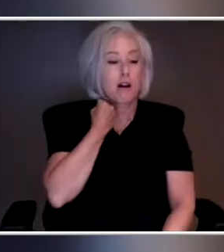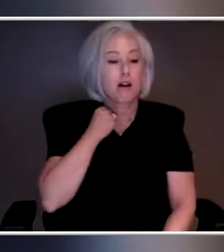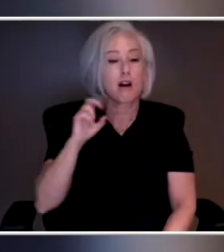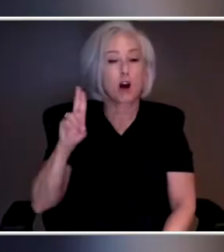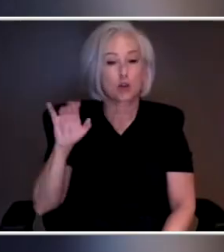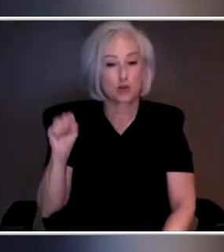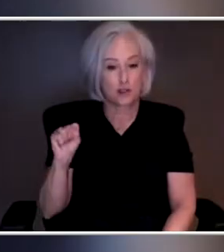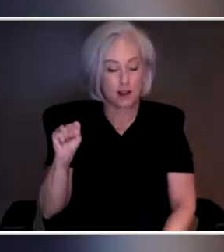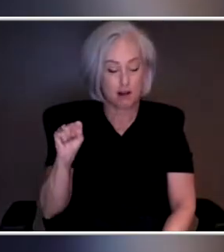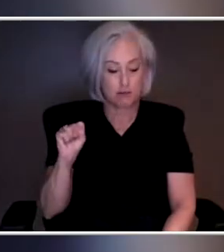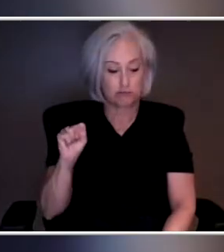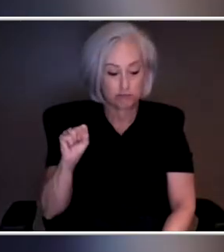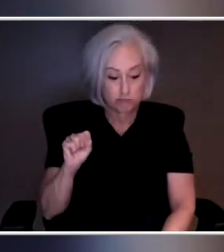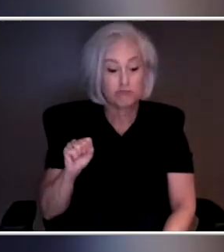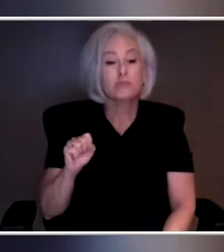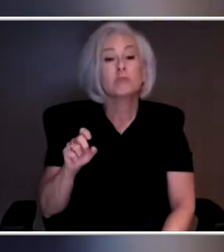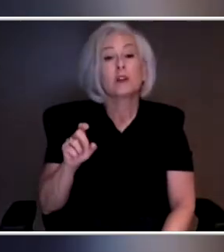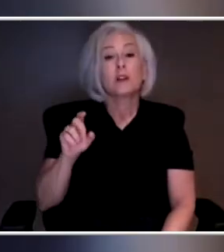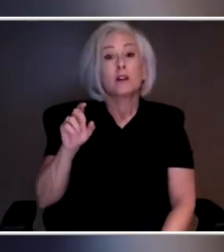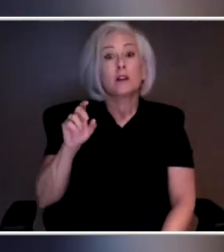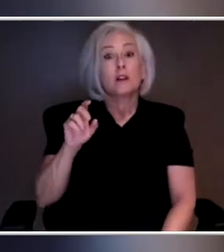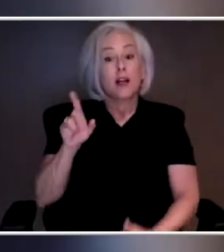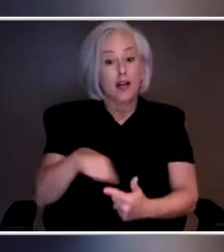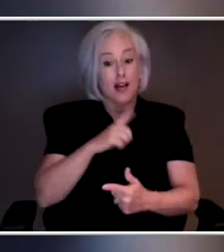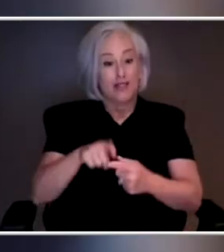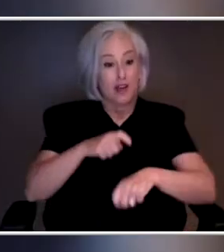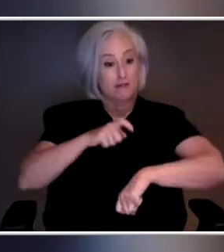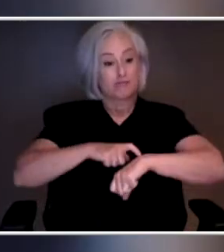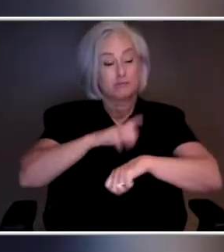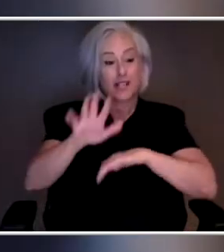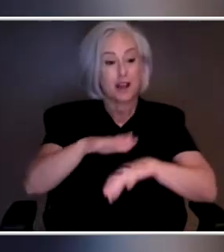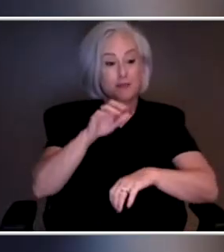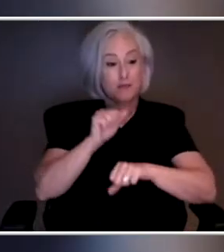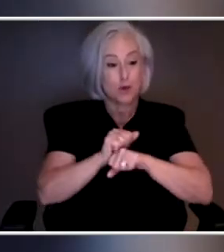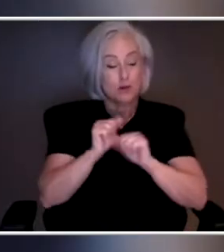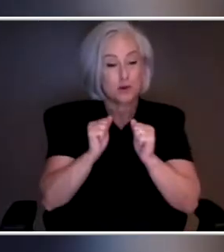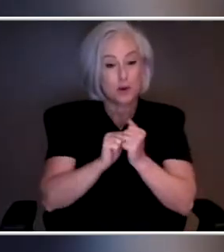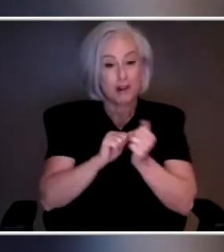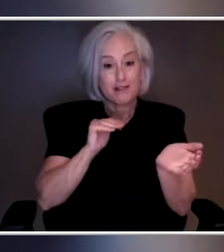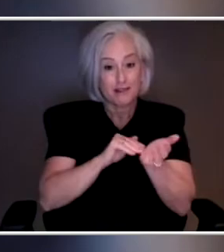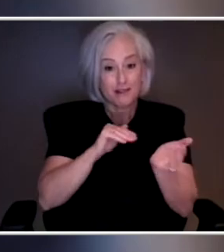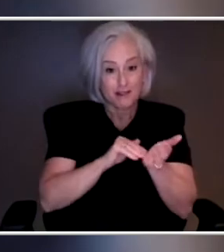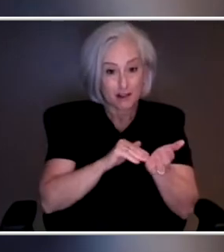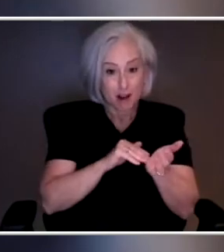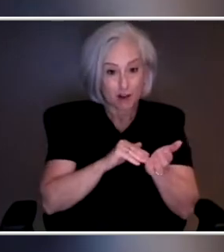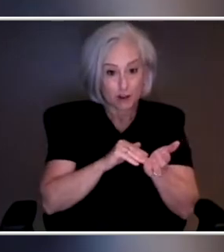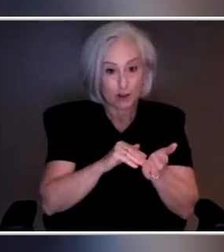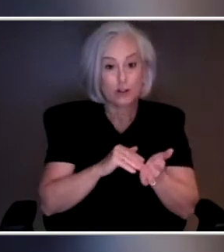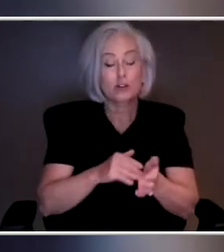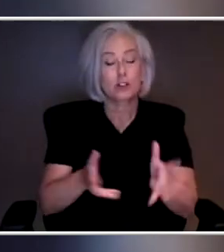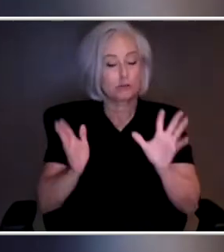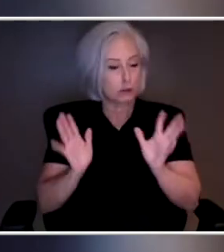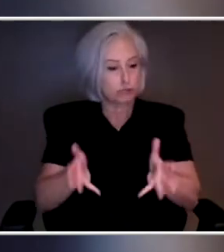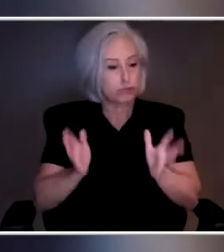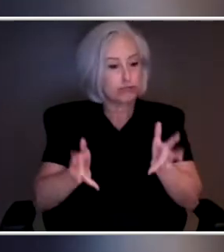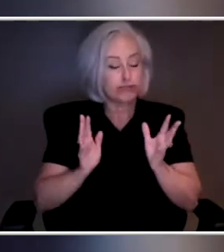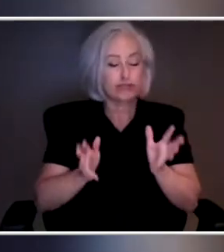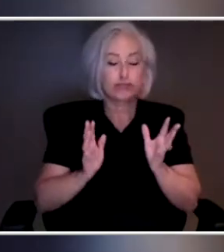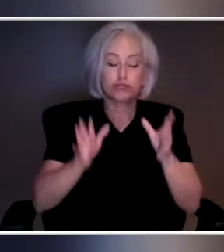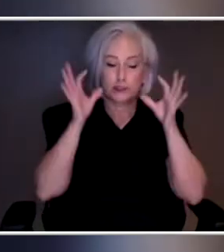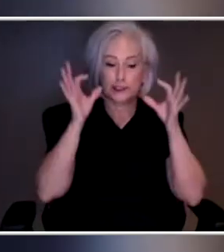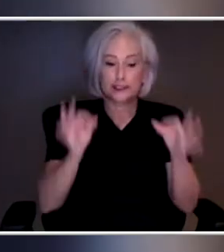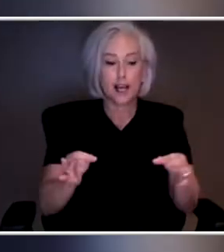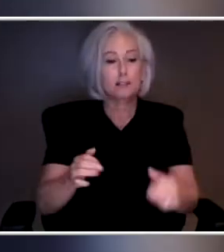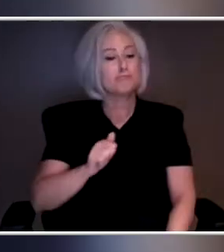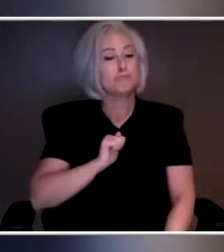ultrasound by the time we met to discuss. And during that consultation, it was determined that I was a